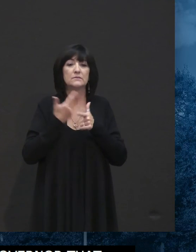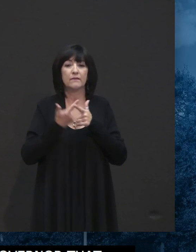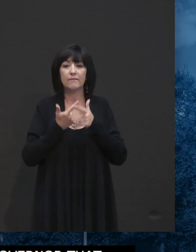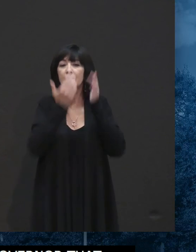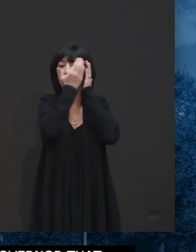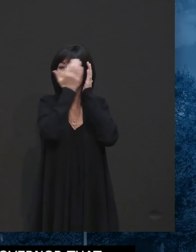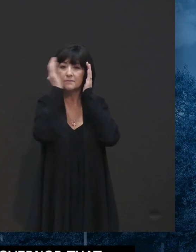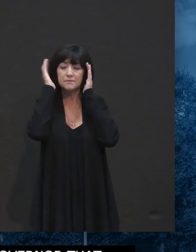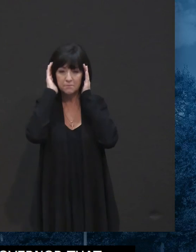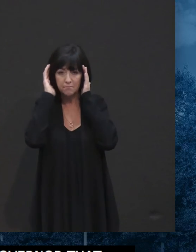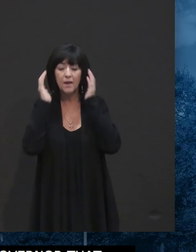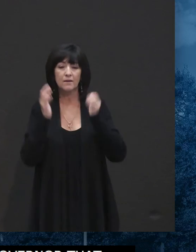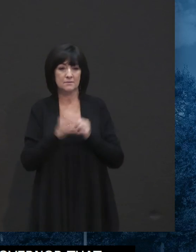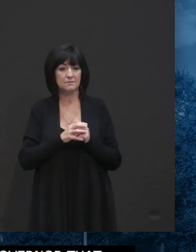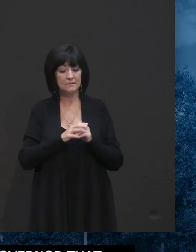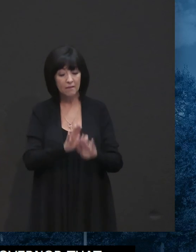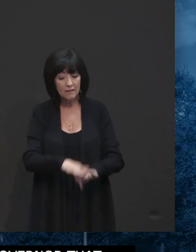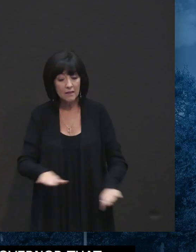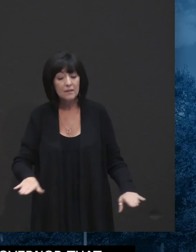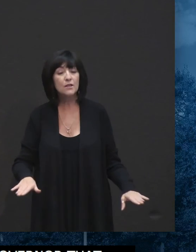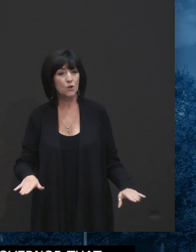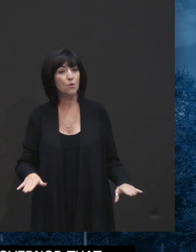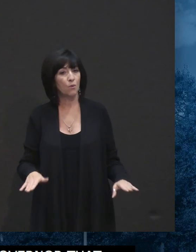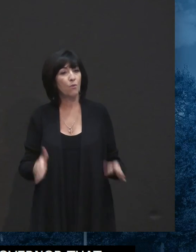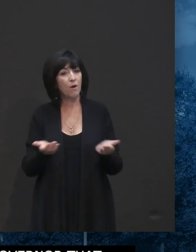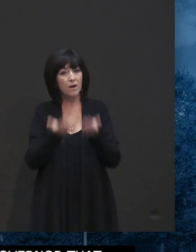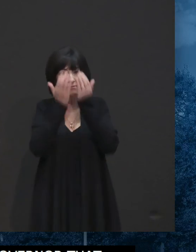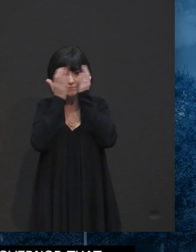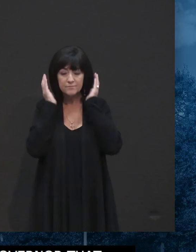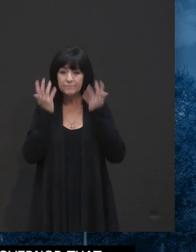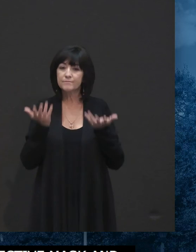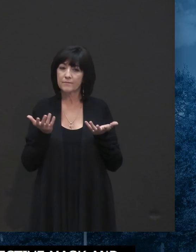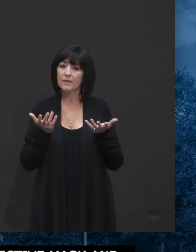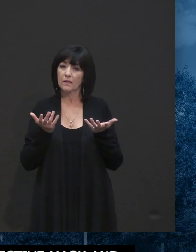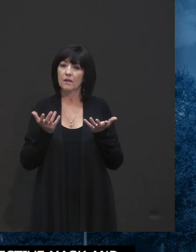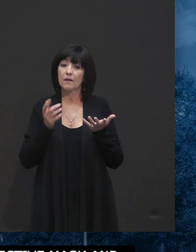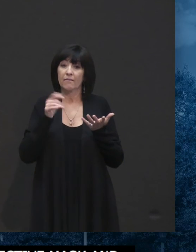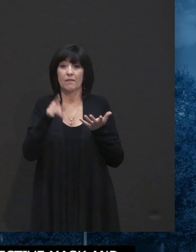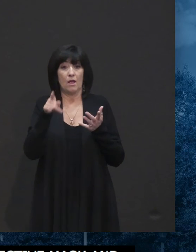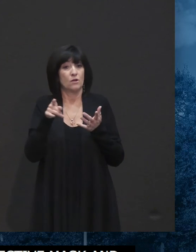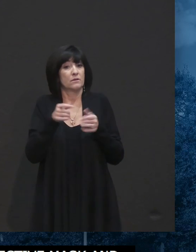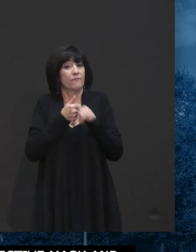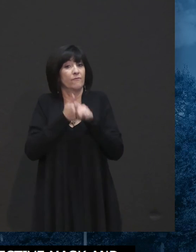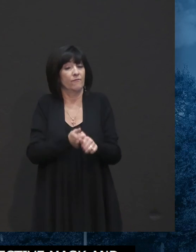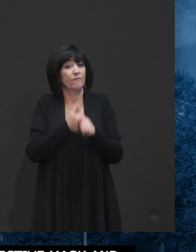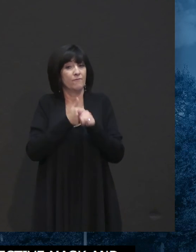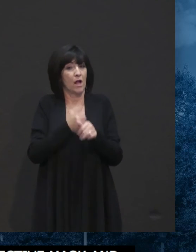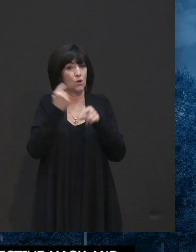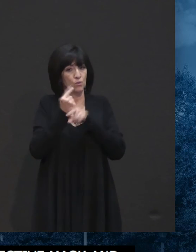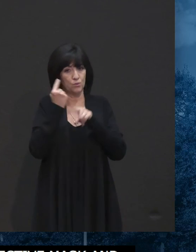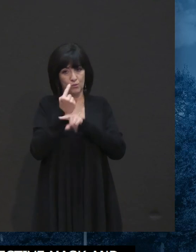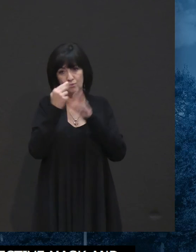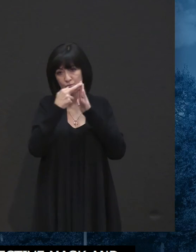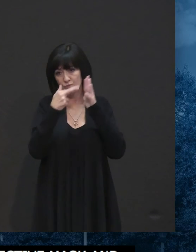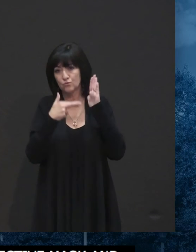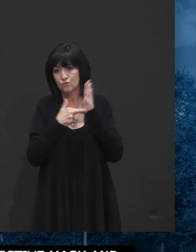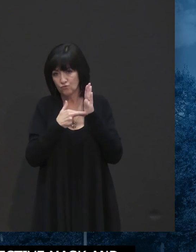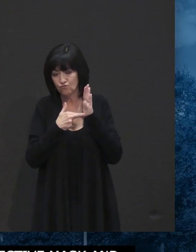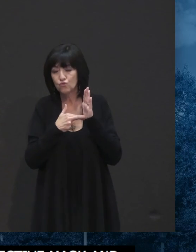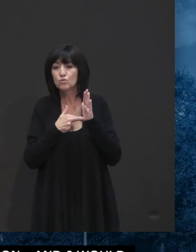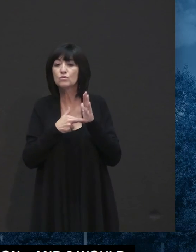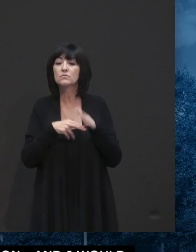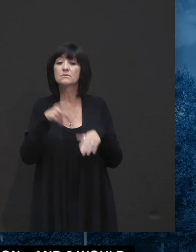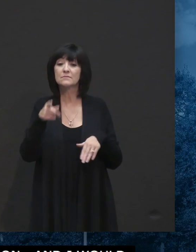want to put on. And I would observe the appropriate restrictions in terms of making treats